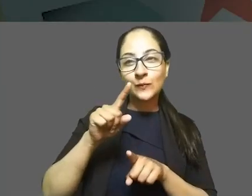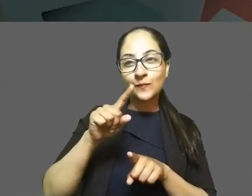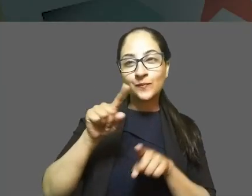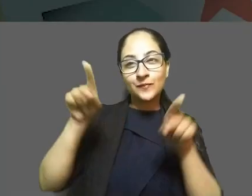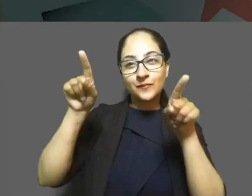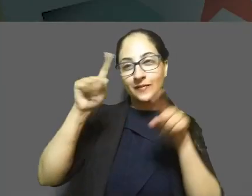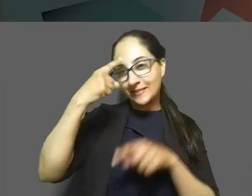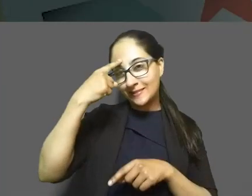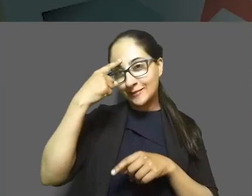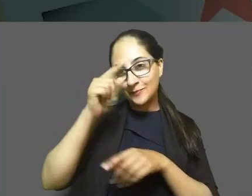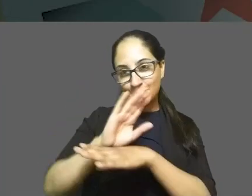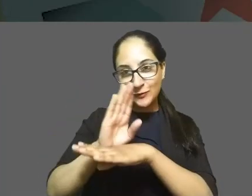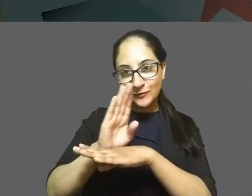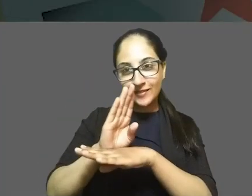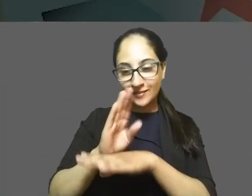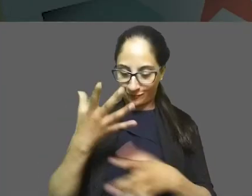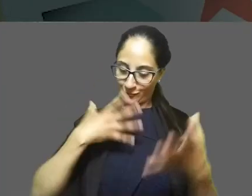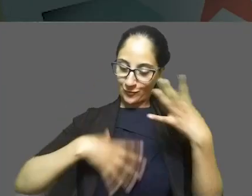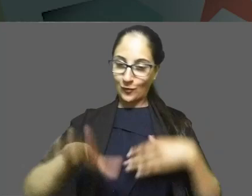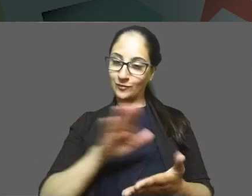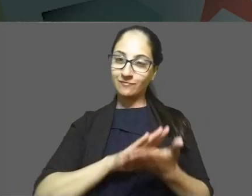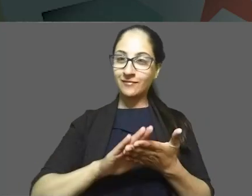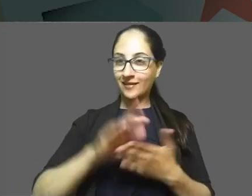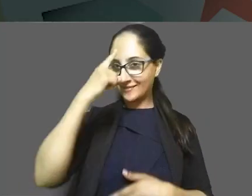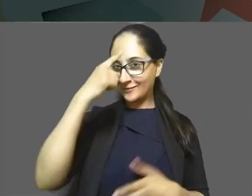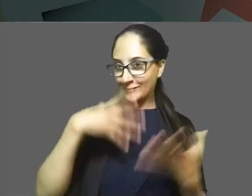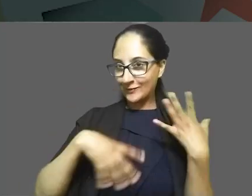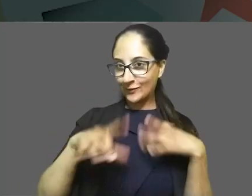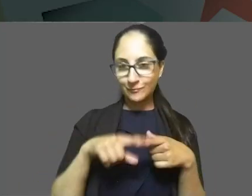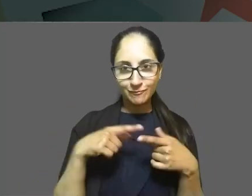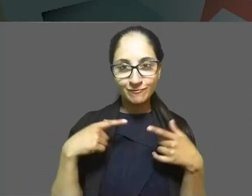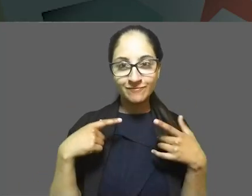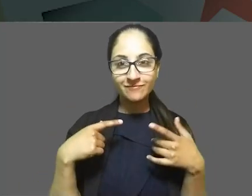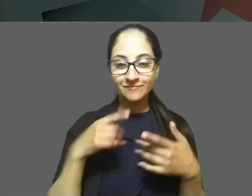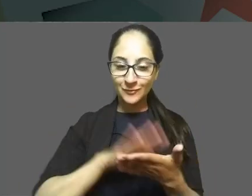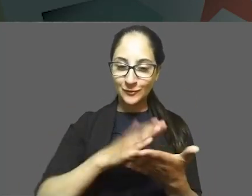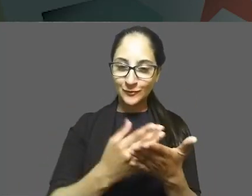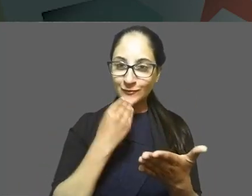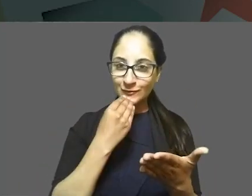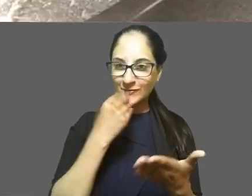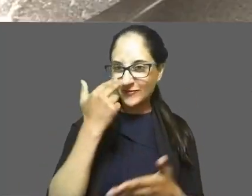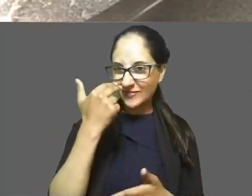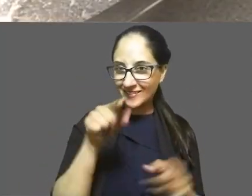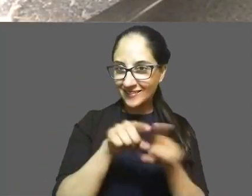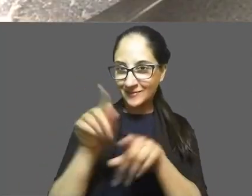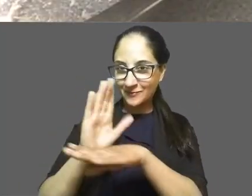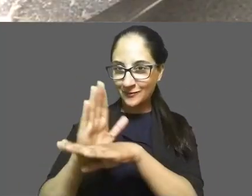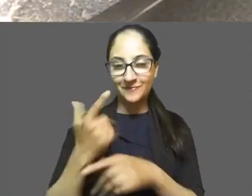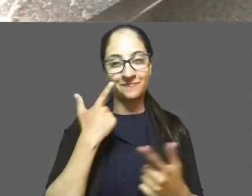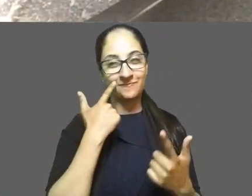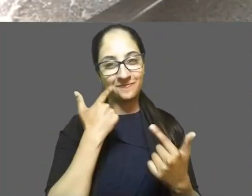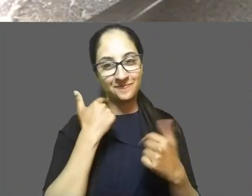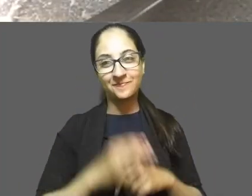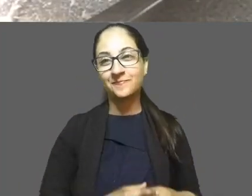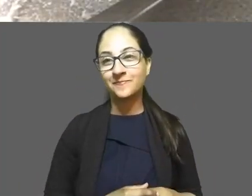like a desi soap opera cooking in like my fancy clothes.